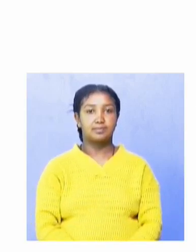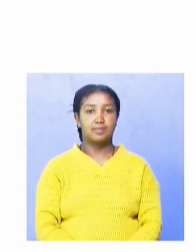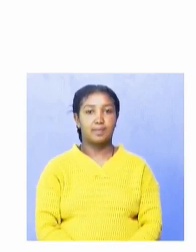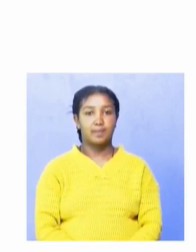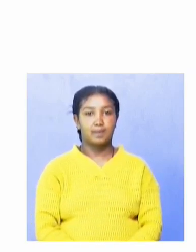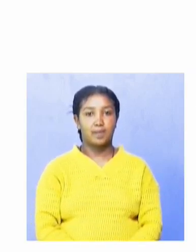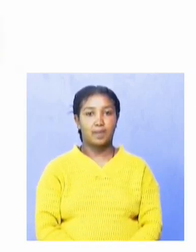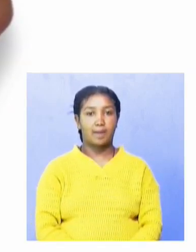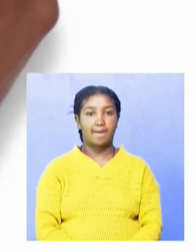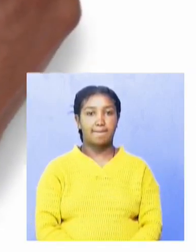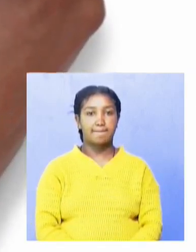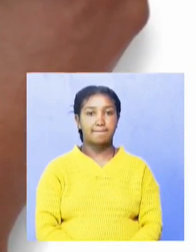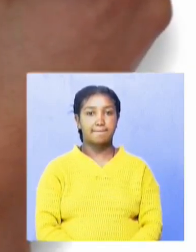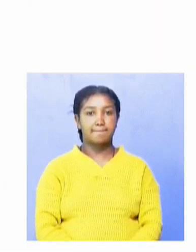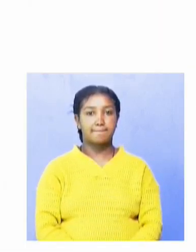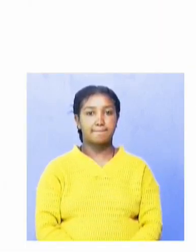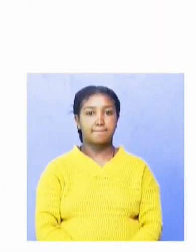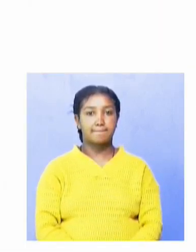Continuous